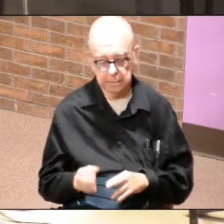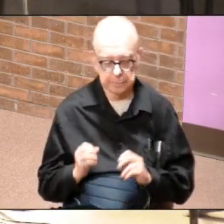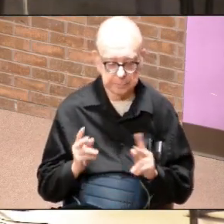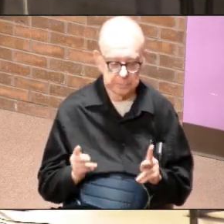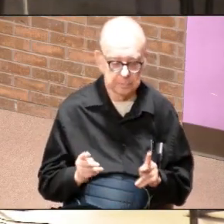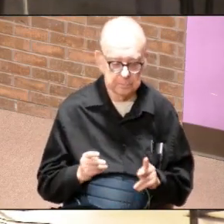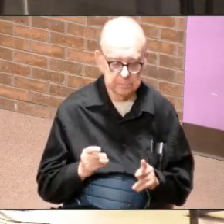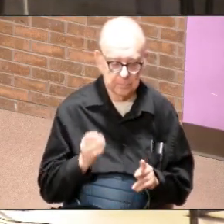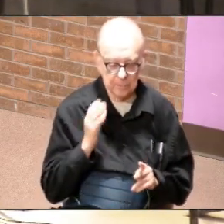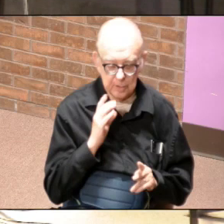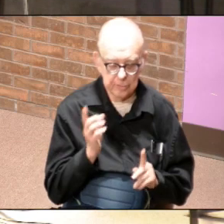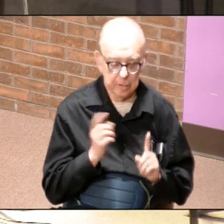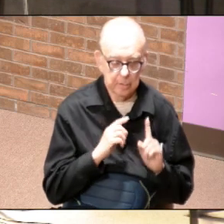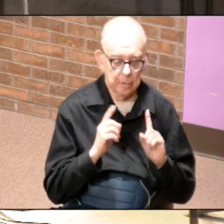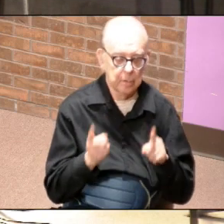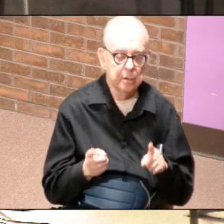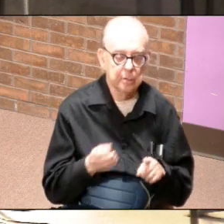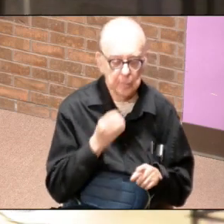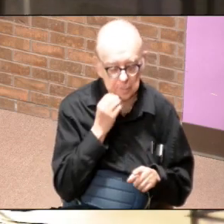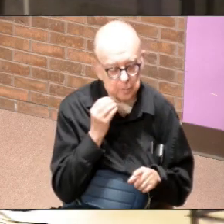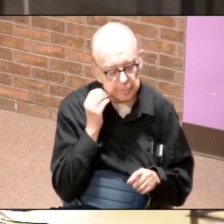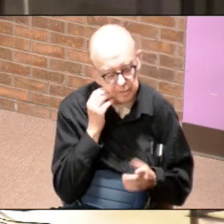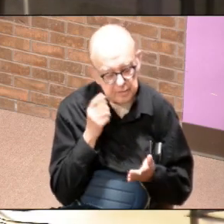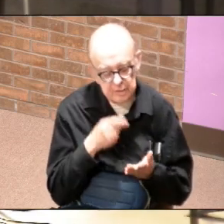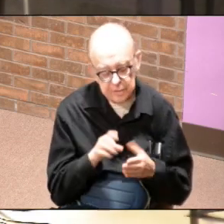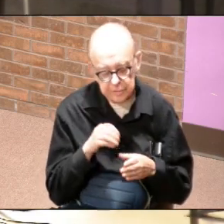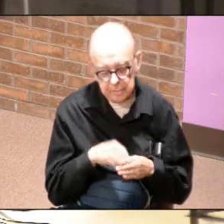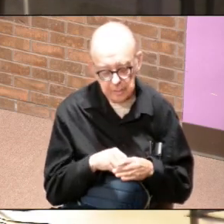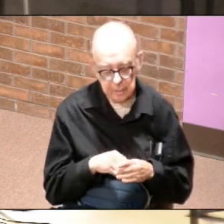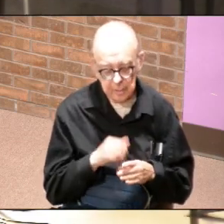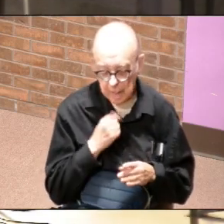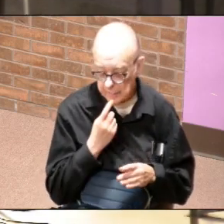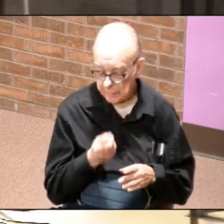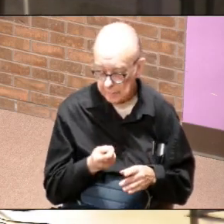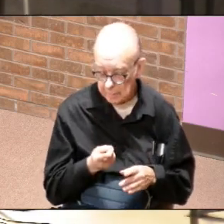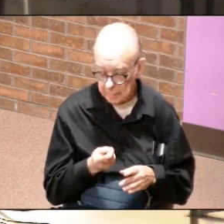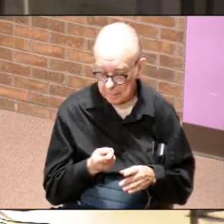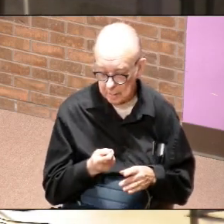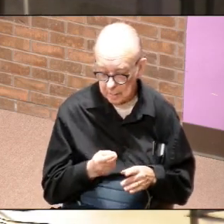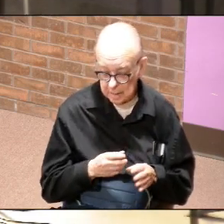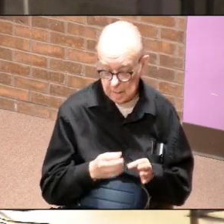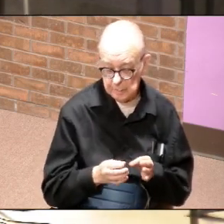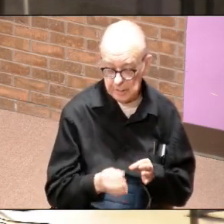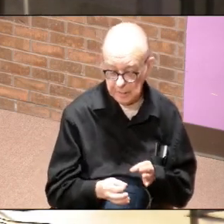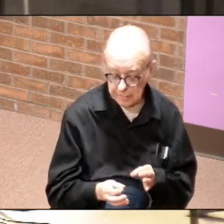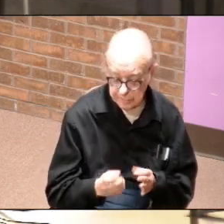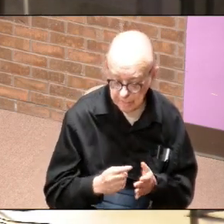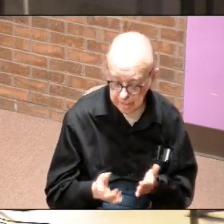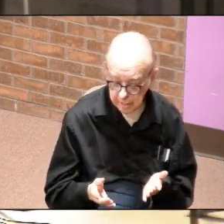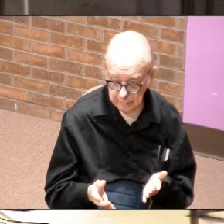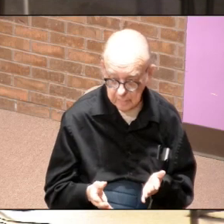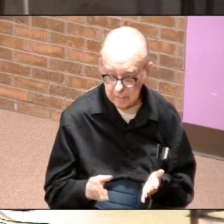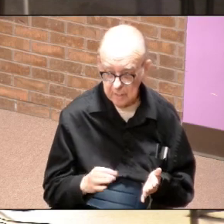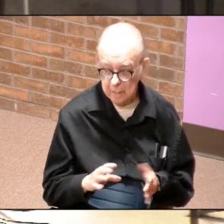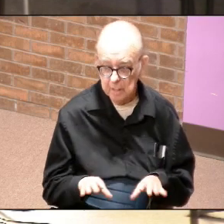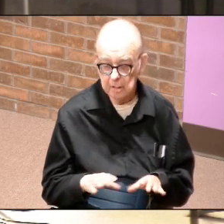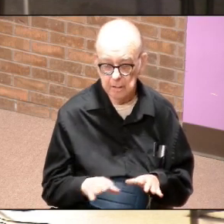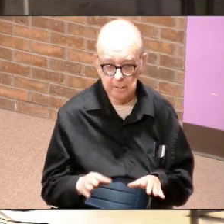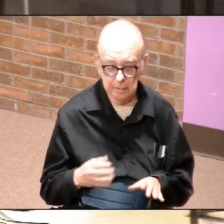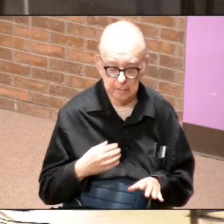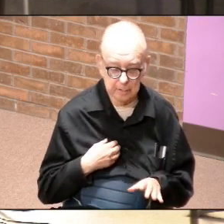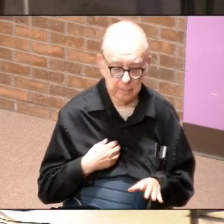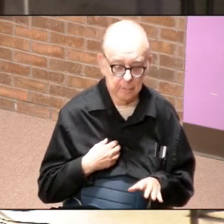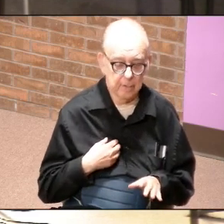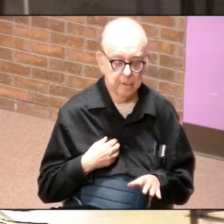okay, Chuck, it's time to come on, check in. And I'm not going to say, hey, can I delay this check-in? Can I have